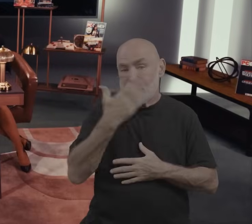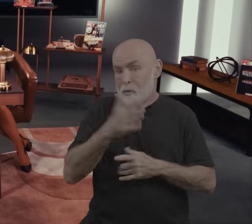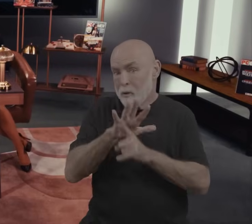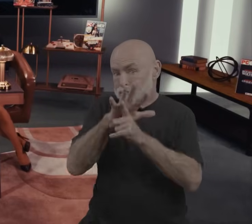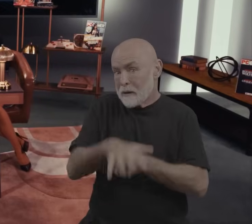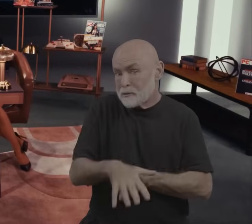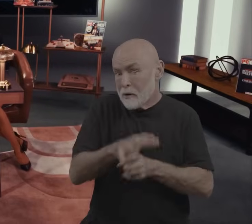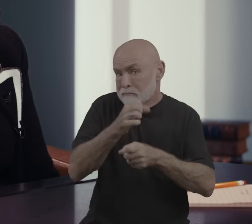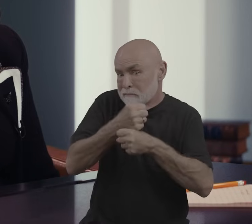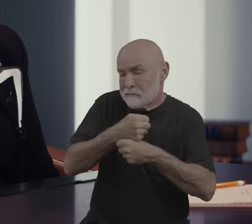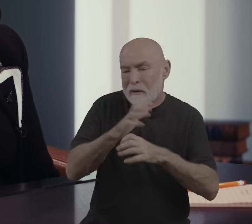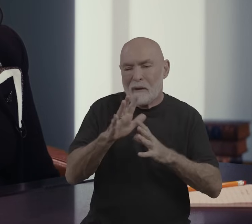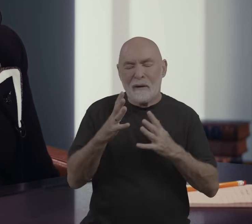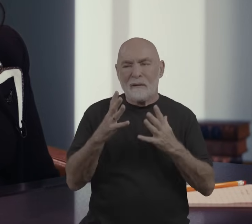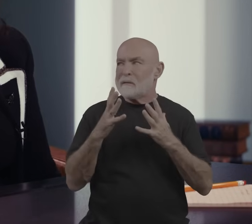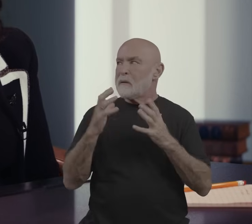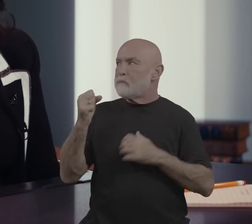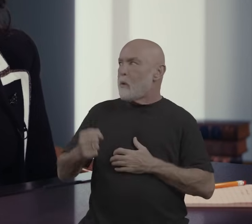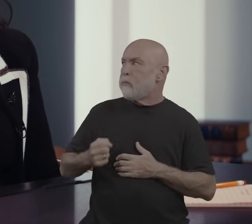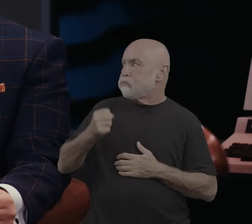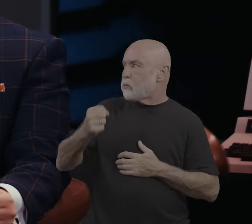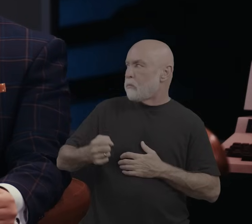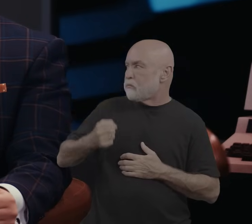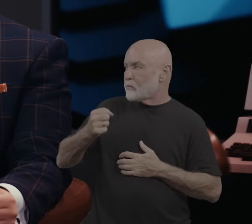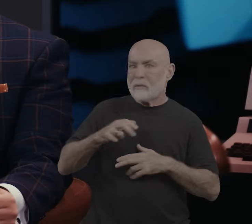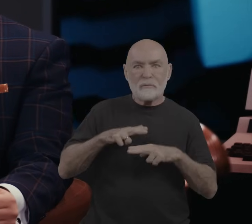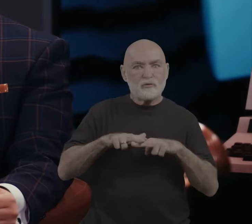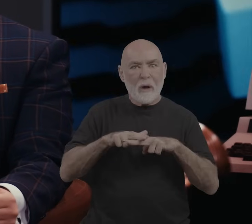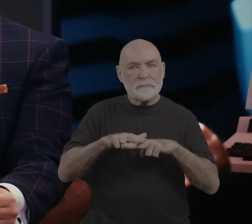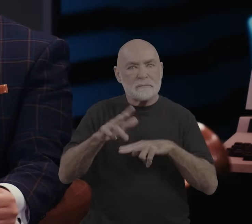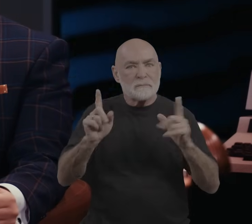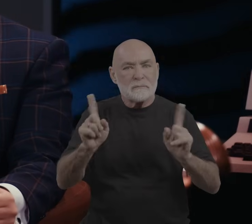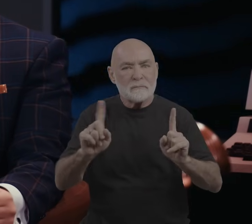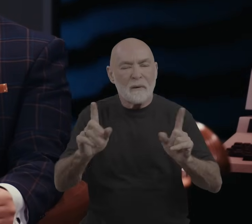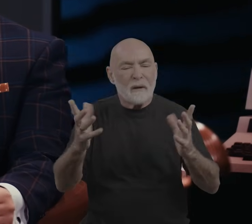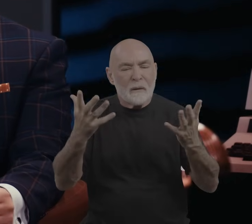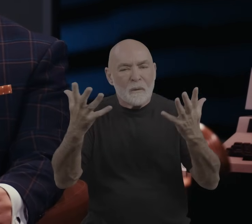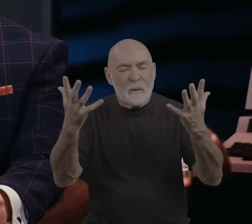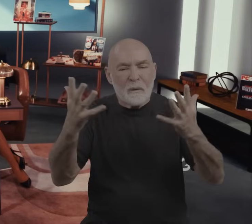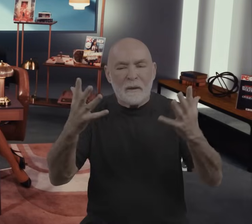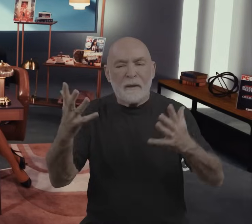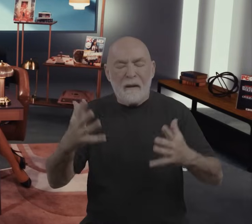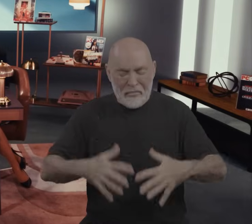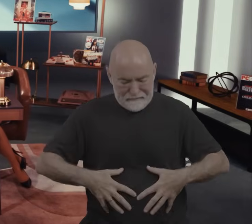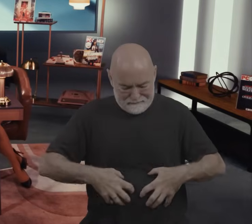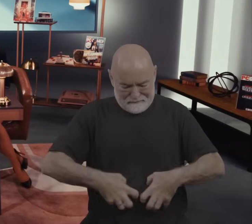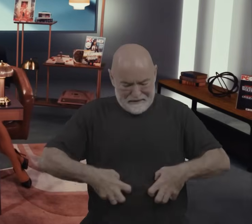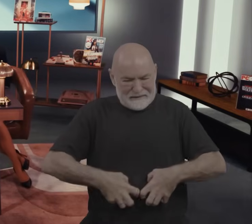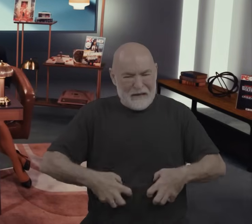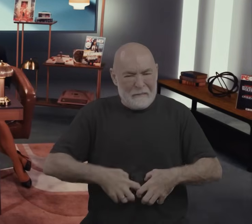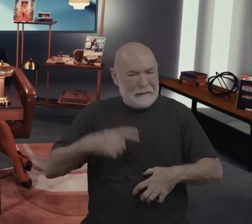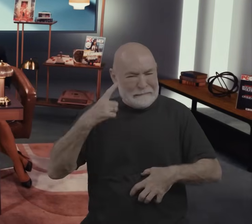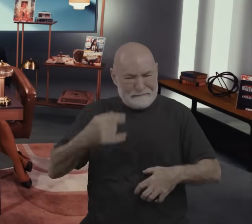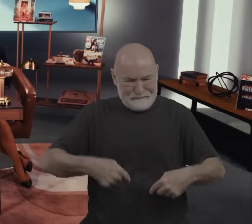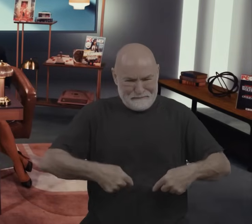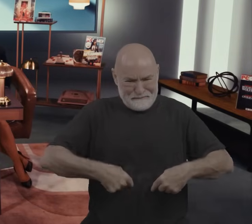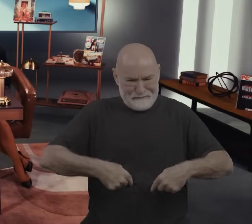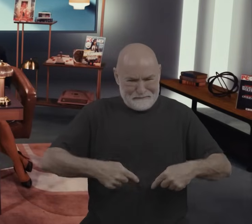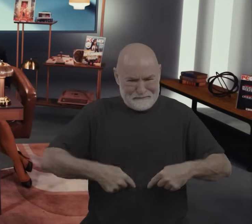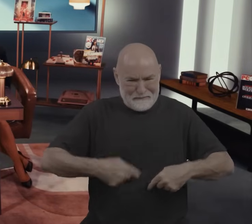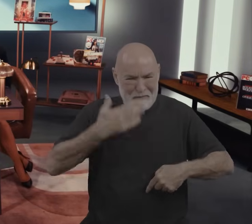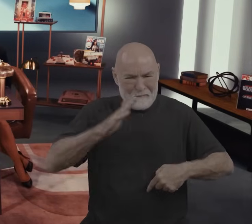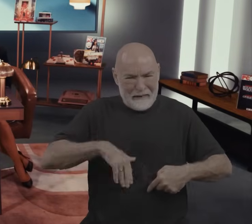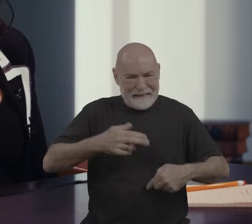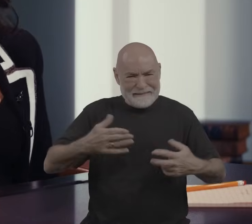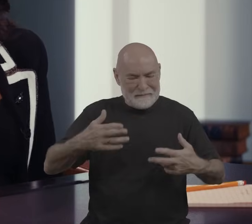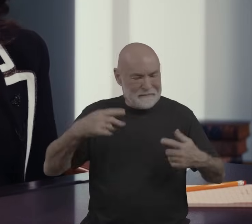anything. Hey, Sean, what was that? I am so sorry. I may have eaten a light snack that just didn't really agree with me.